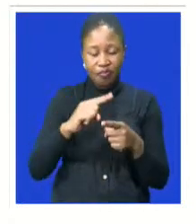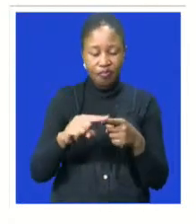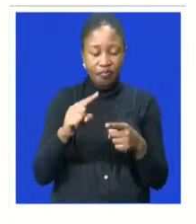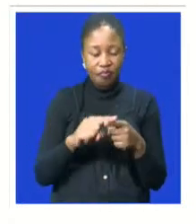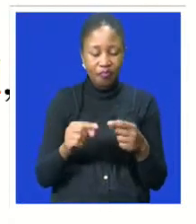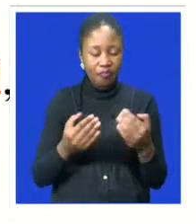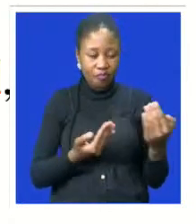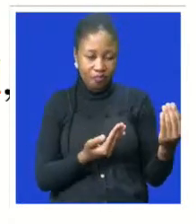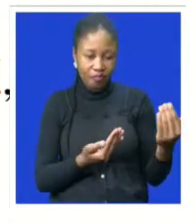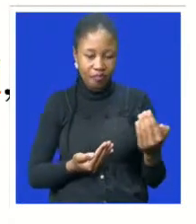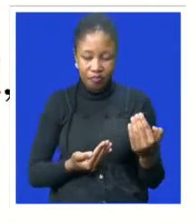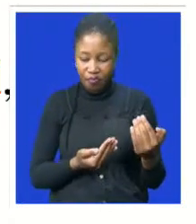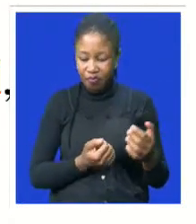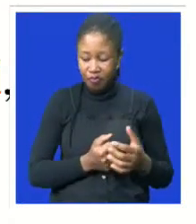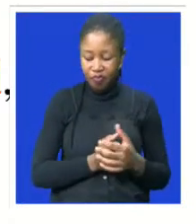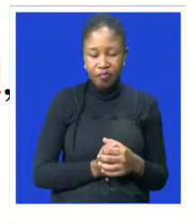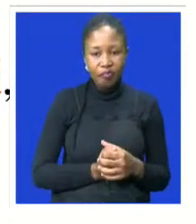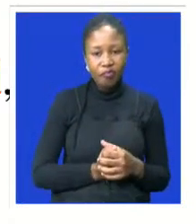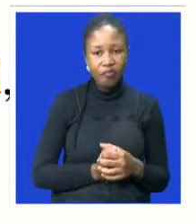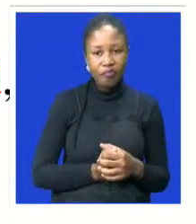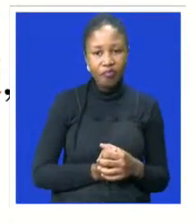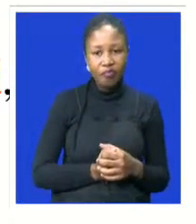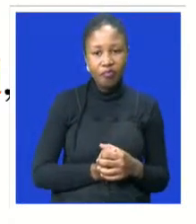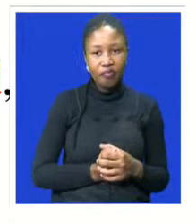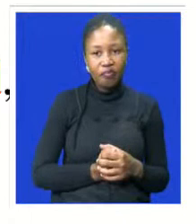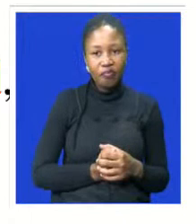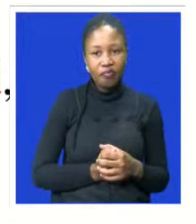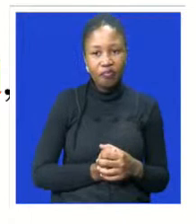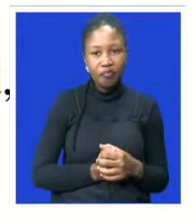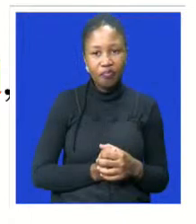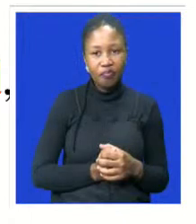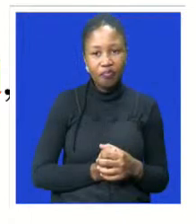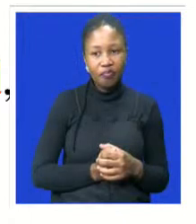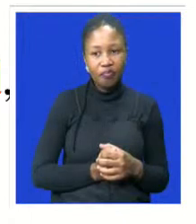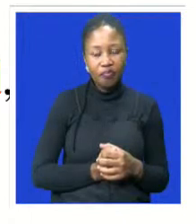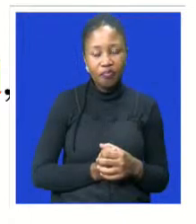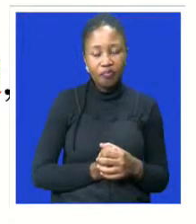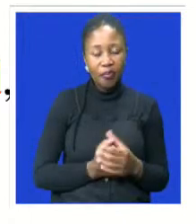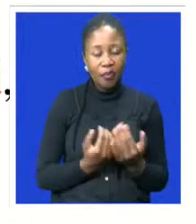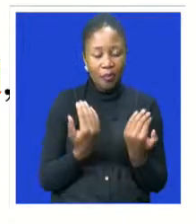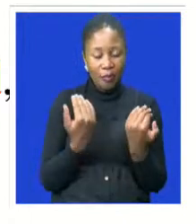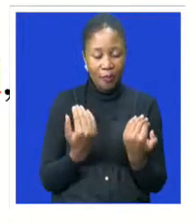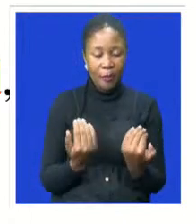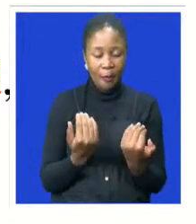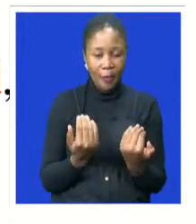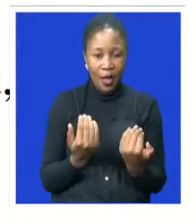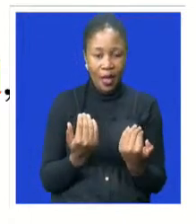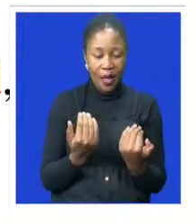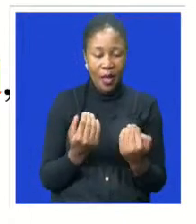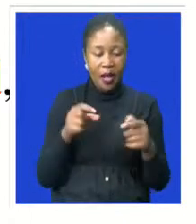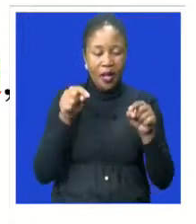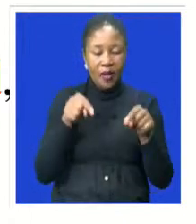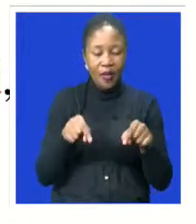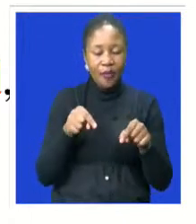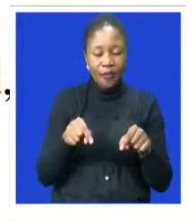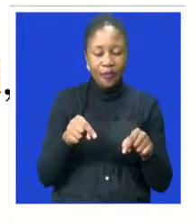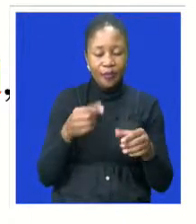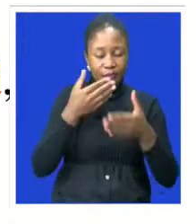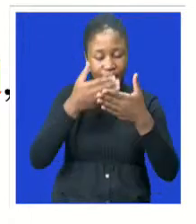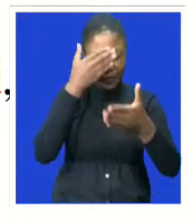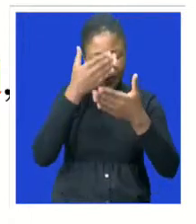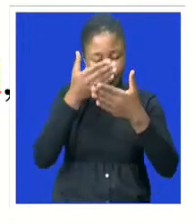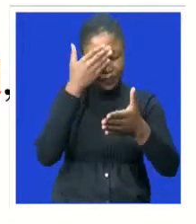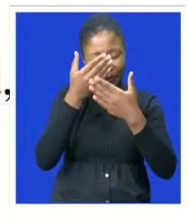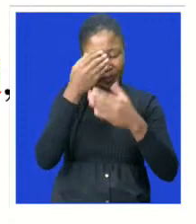the man-made. Dear Lena, today we have learned that on